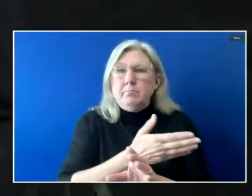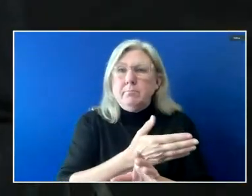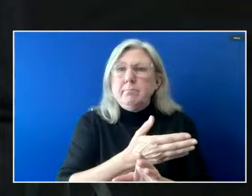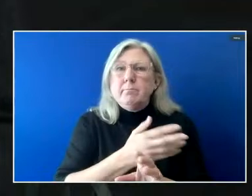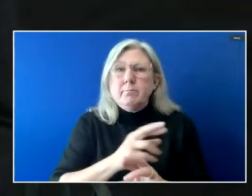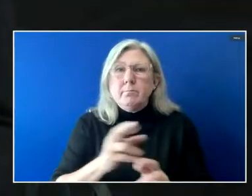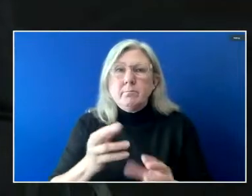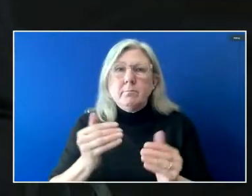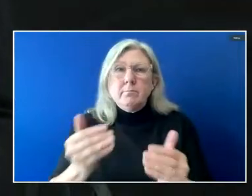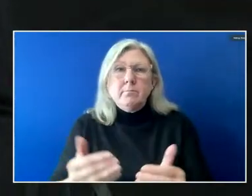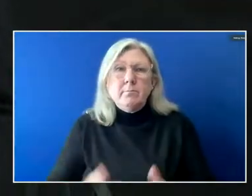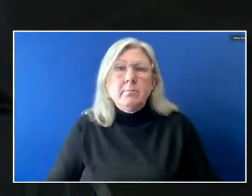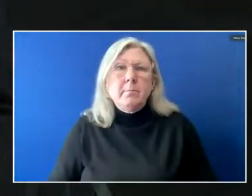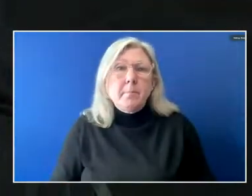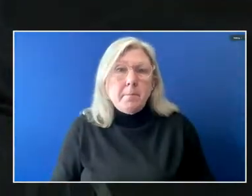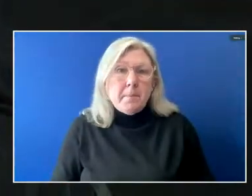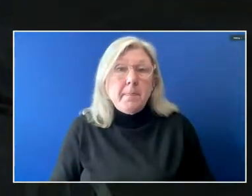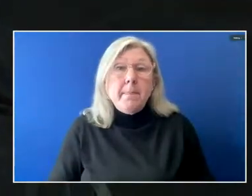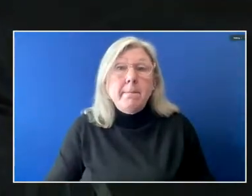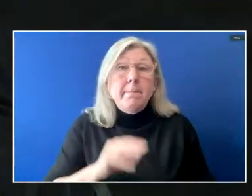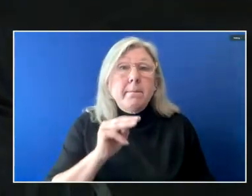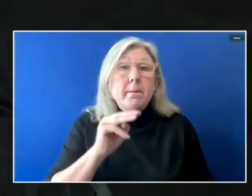you Mr